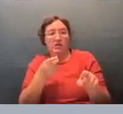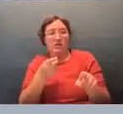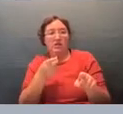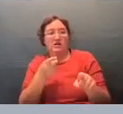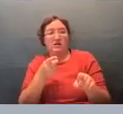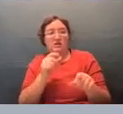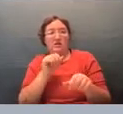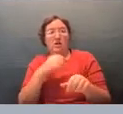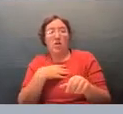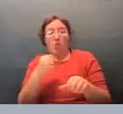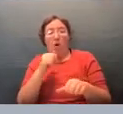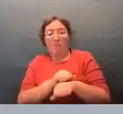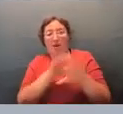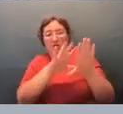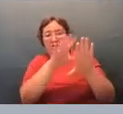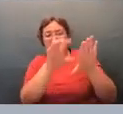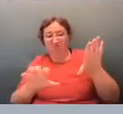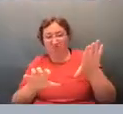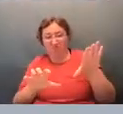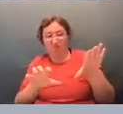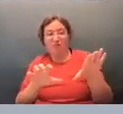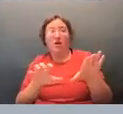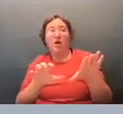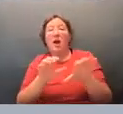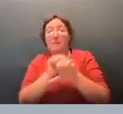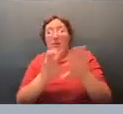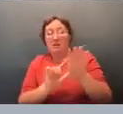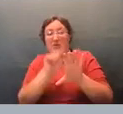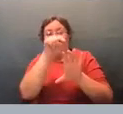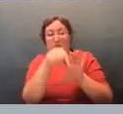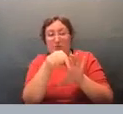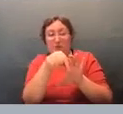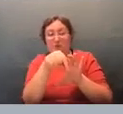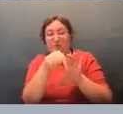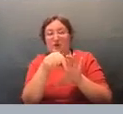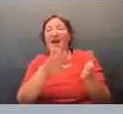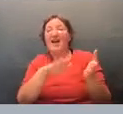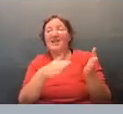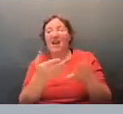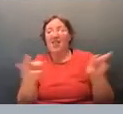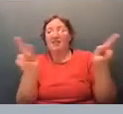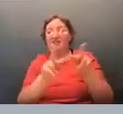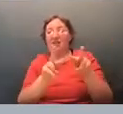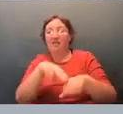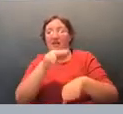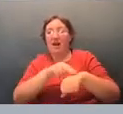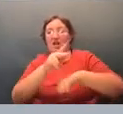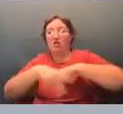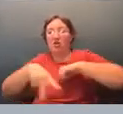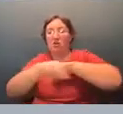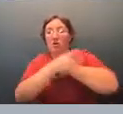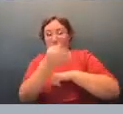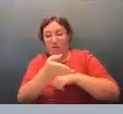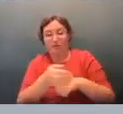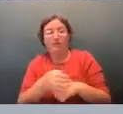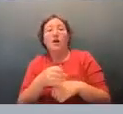see the White Mountains. And what we have on the other side of the White Mountains is Death Valley National Park. And in